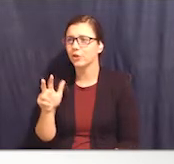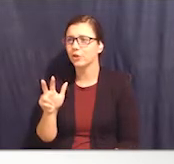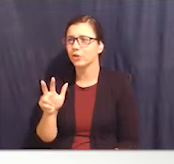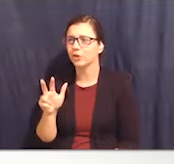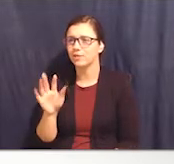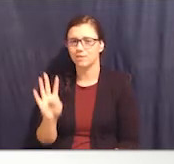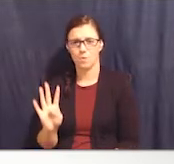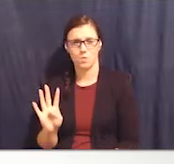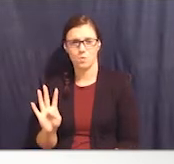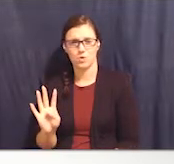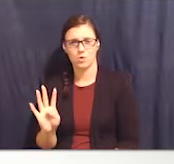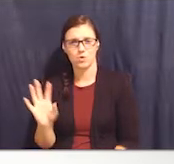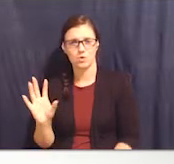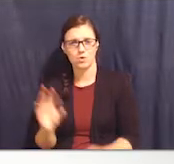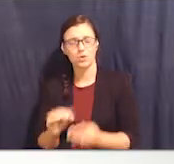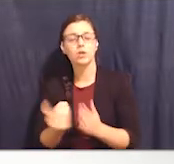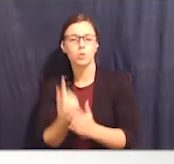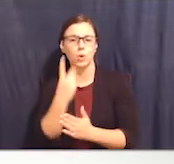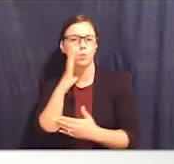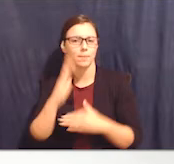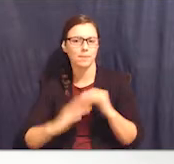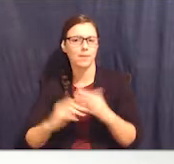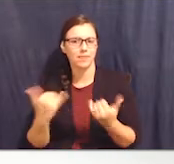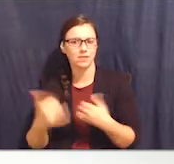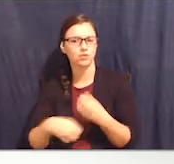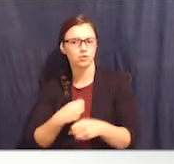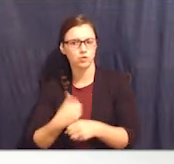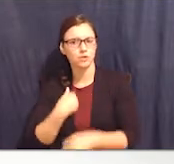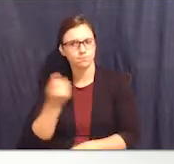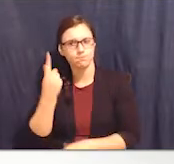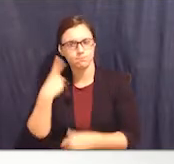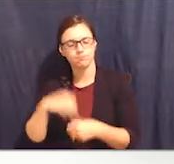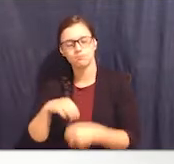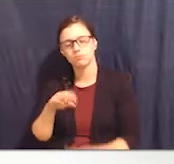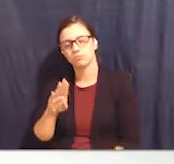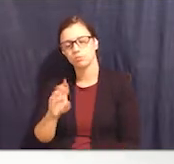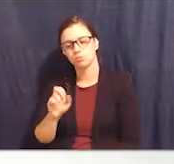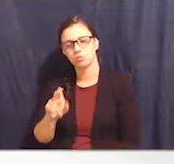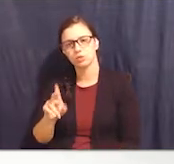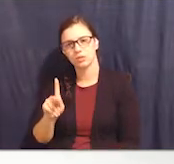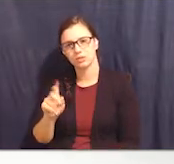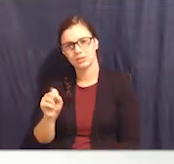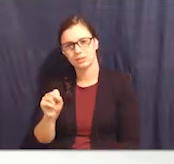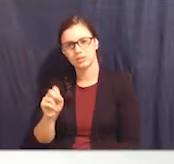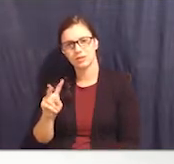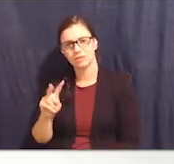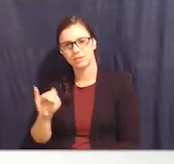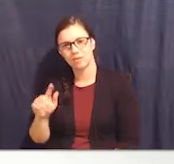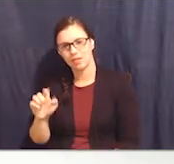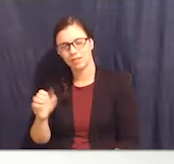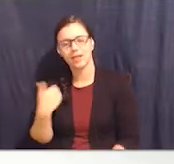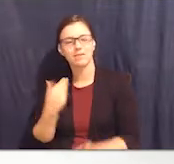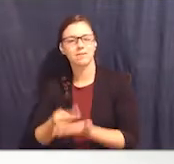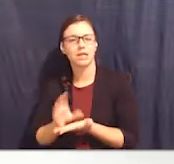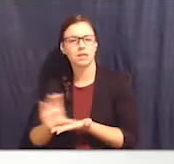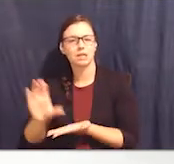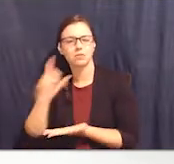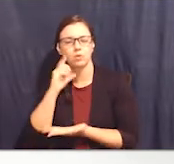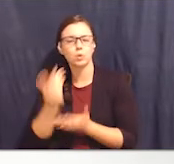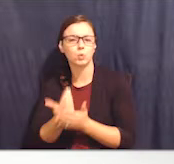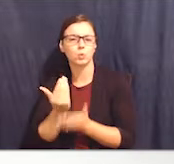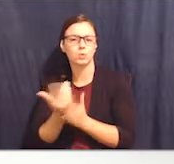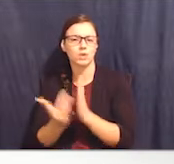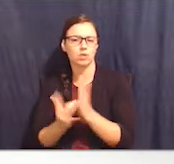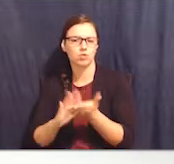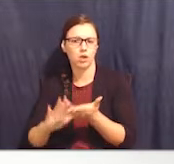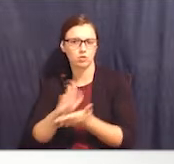on campus this past year? No, they haven't. They had to, as resourceful as possible, try to keep everybody moving forward, and